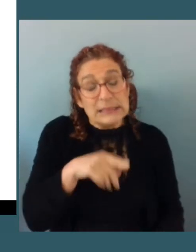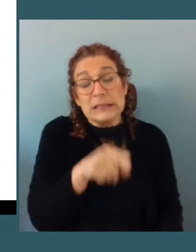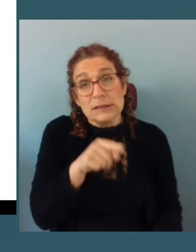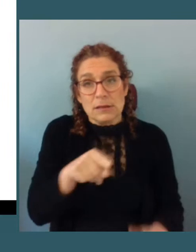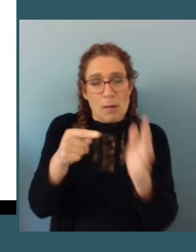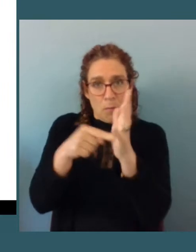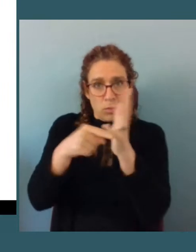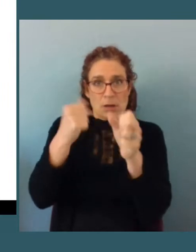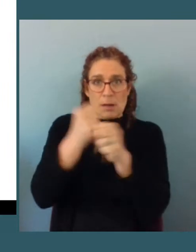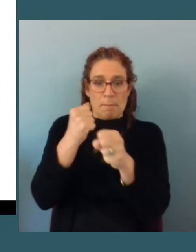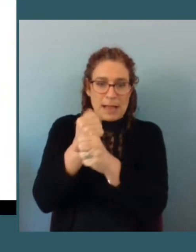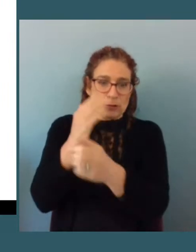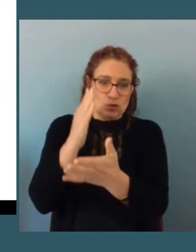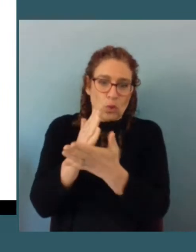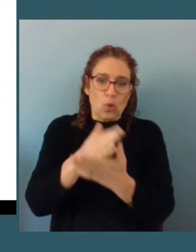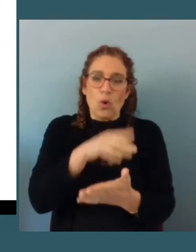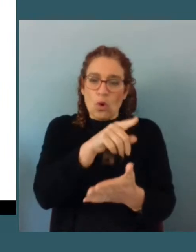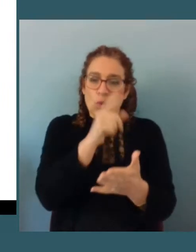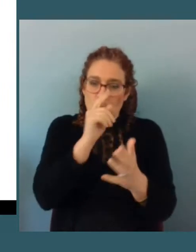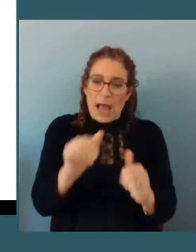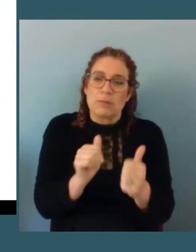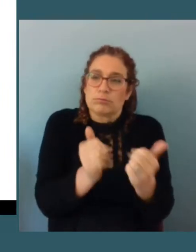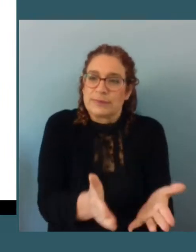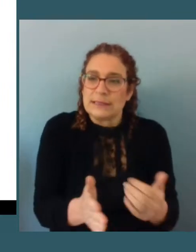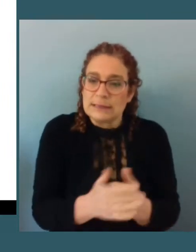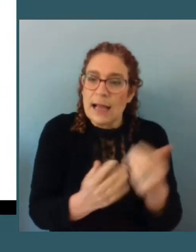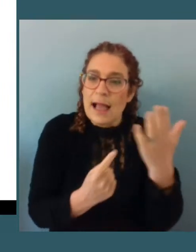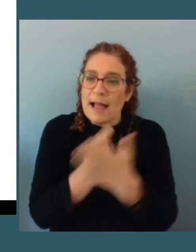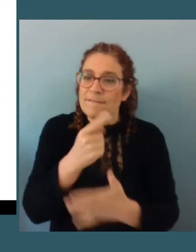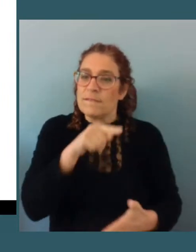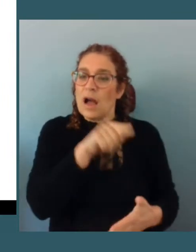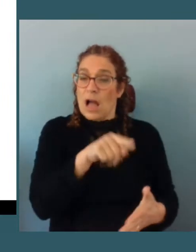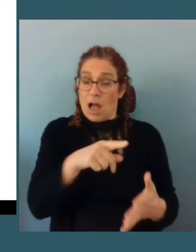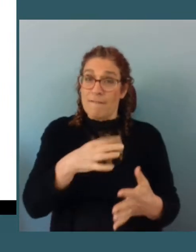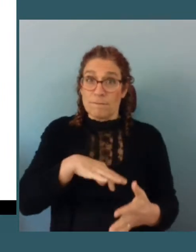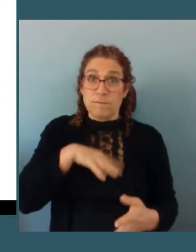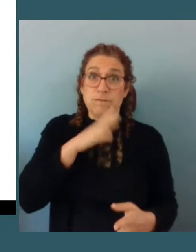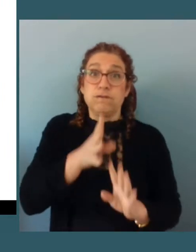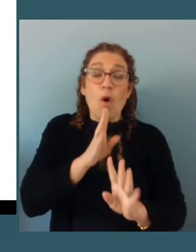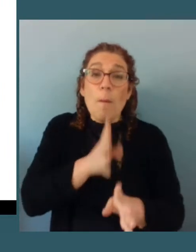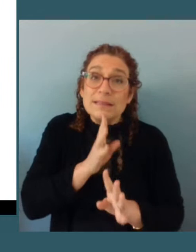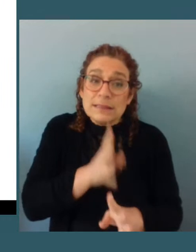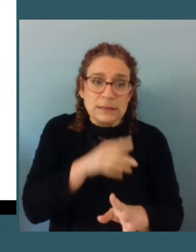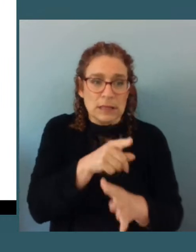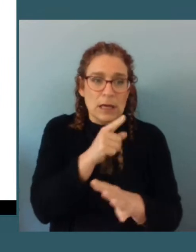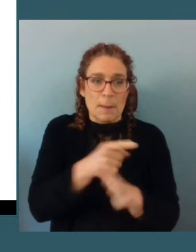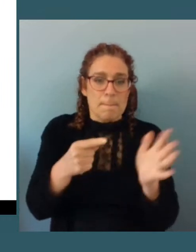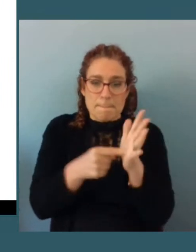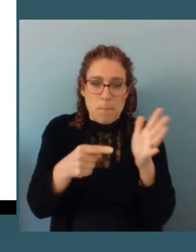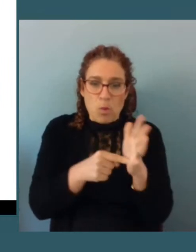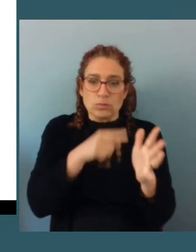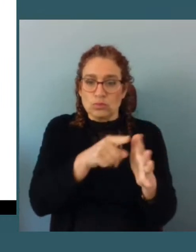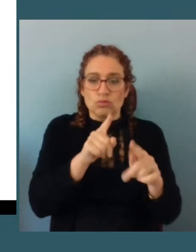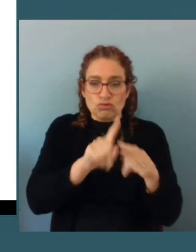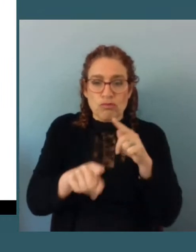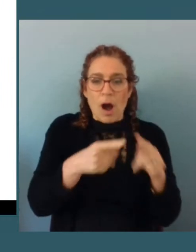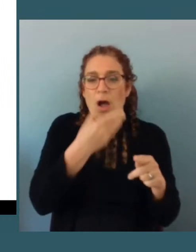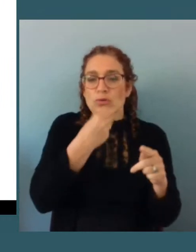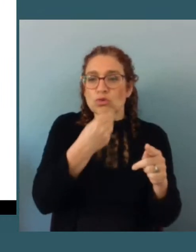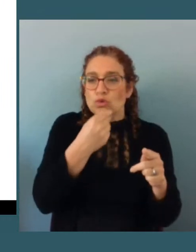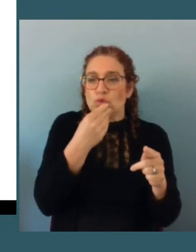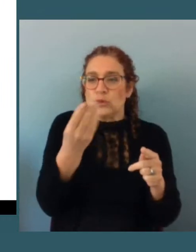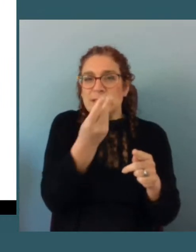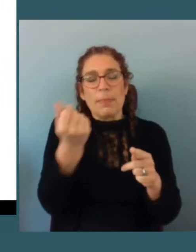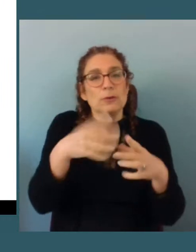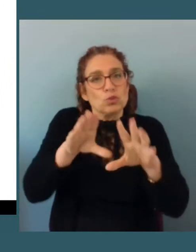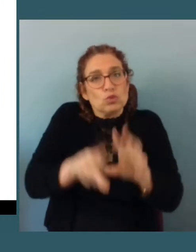shock. If you have vomiting, there is some evidence to use ondansetron to try and stop the vomiting. So it is